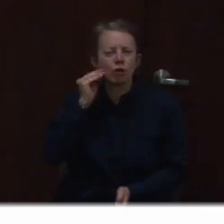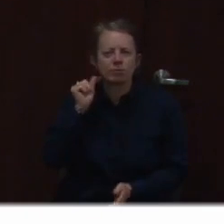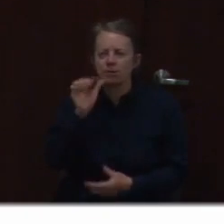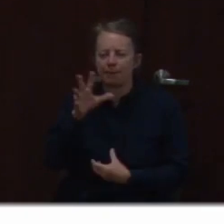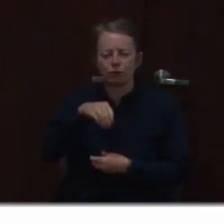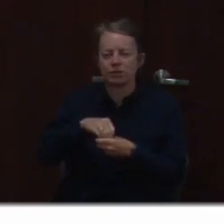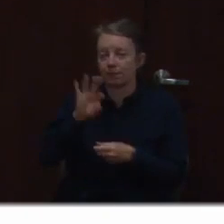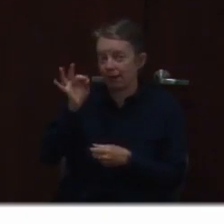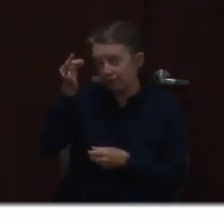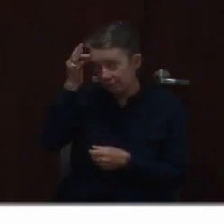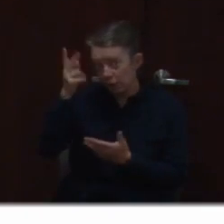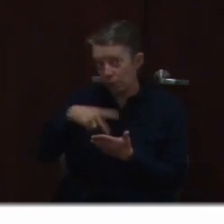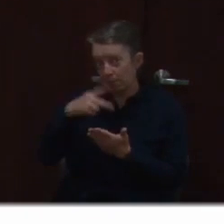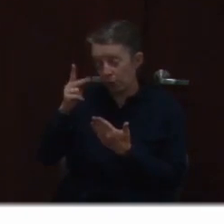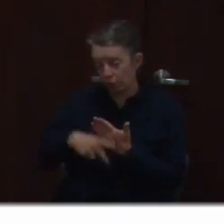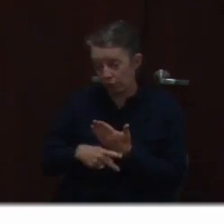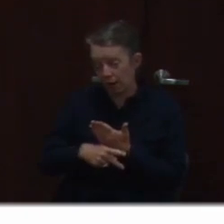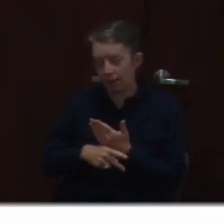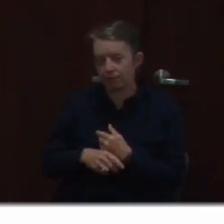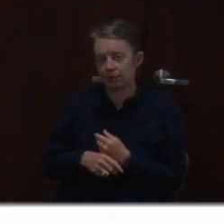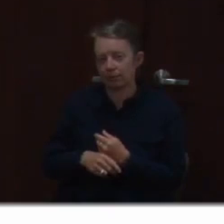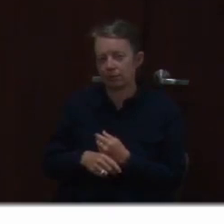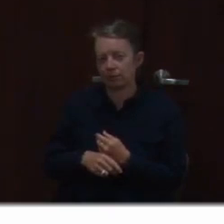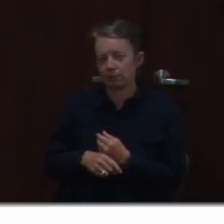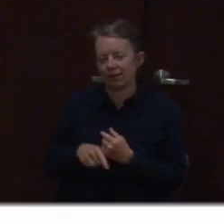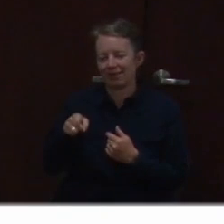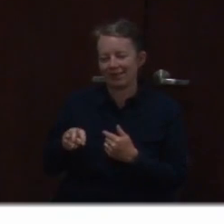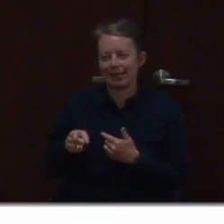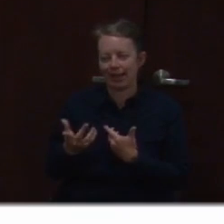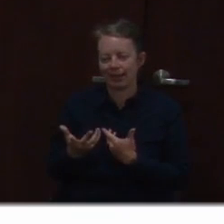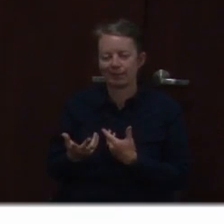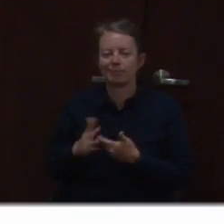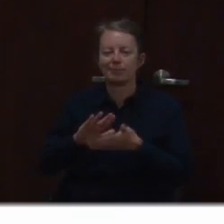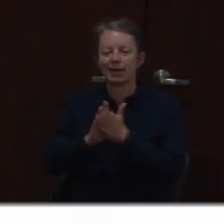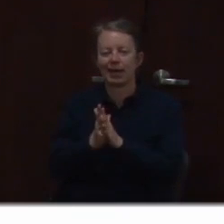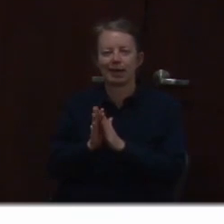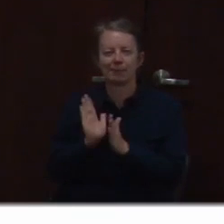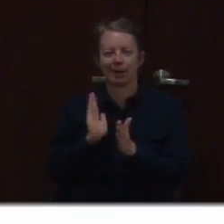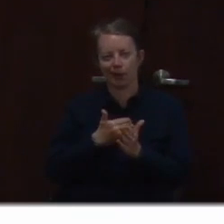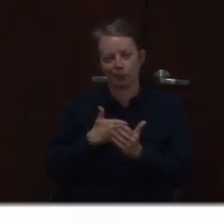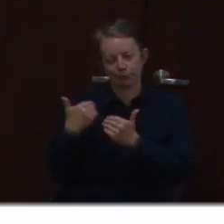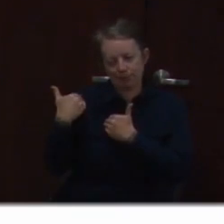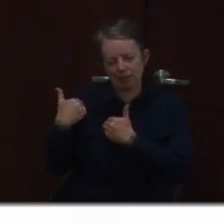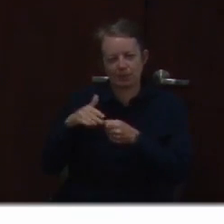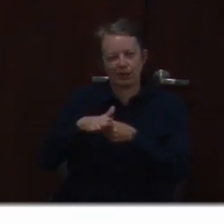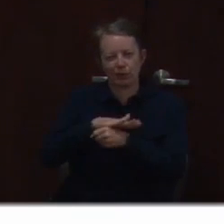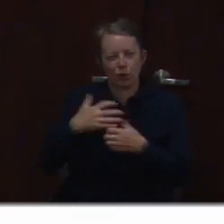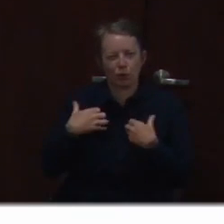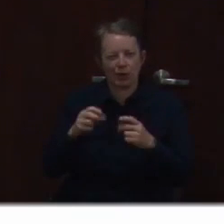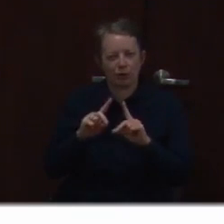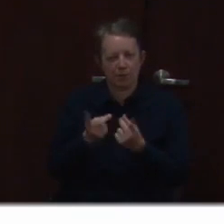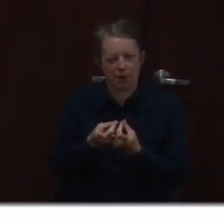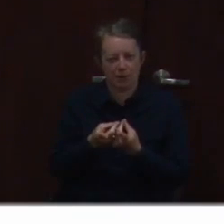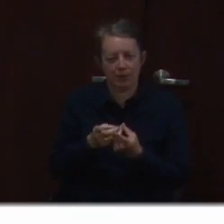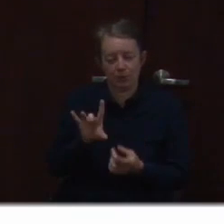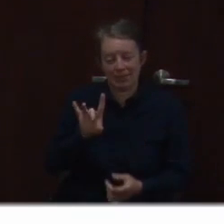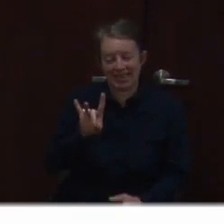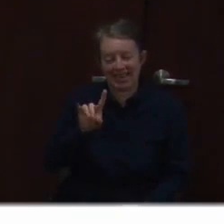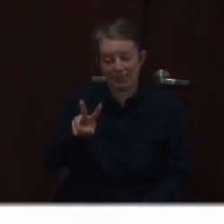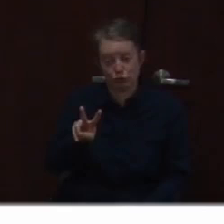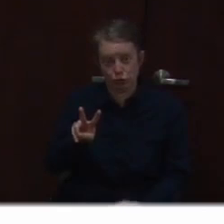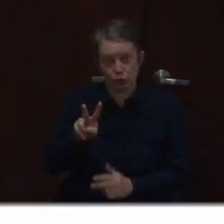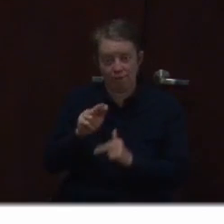federal program, they were the responsibility of the local health department. 82 facilities were identified by